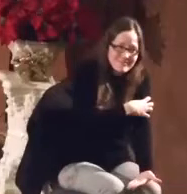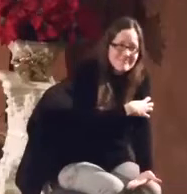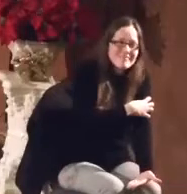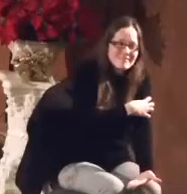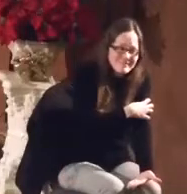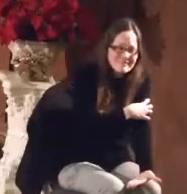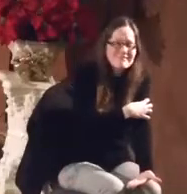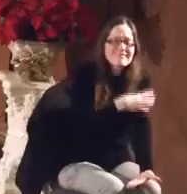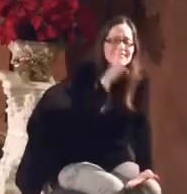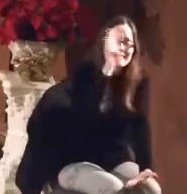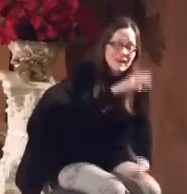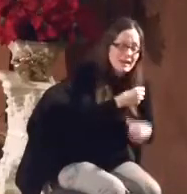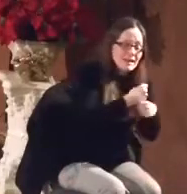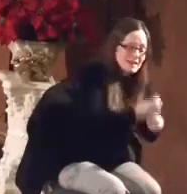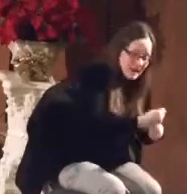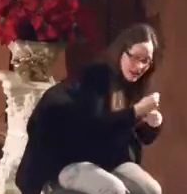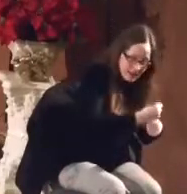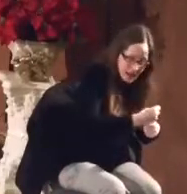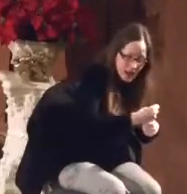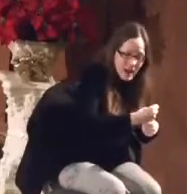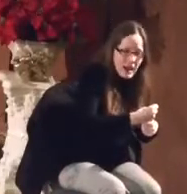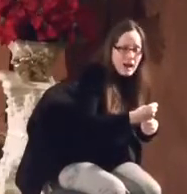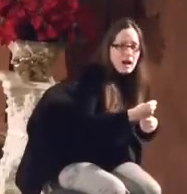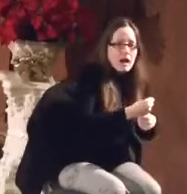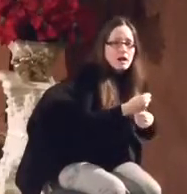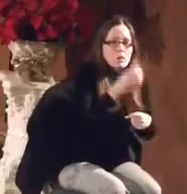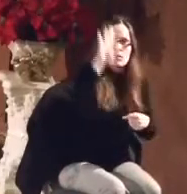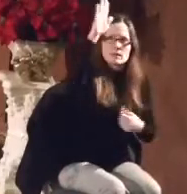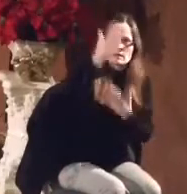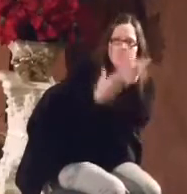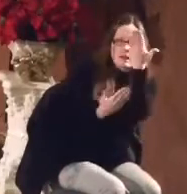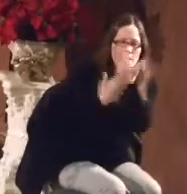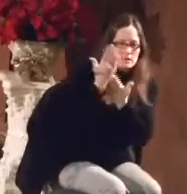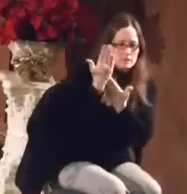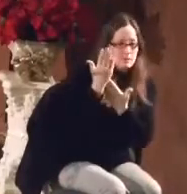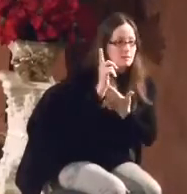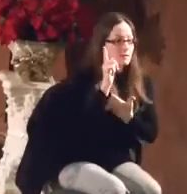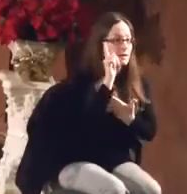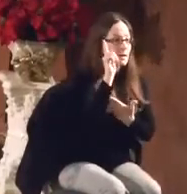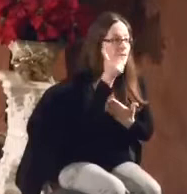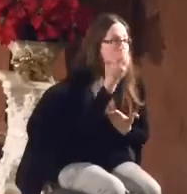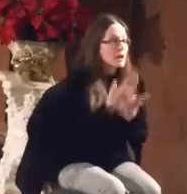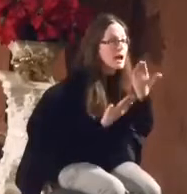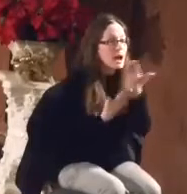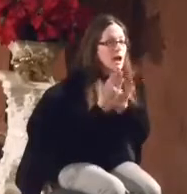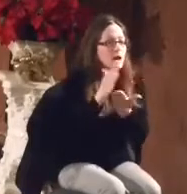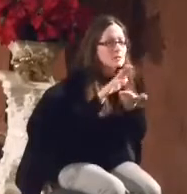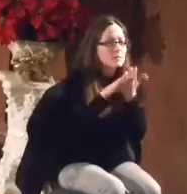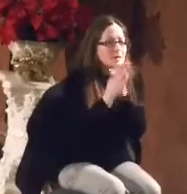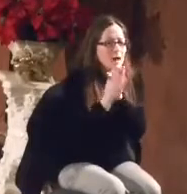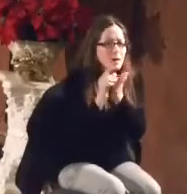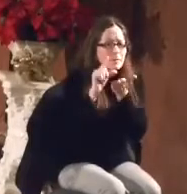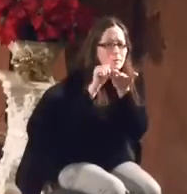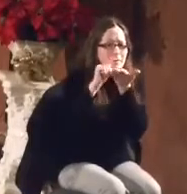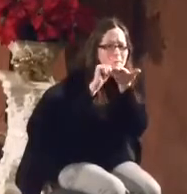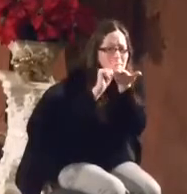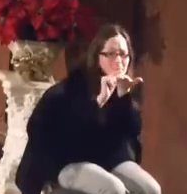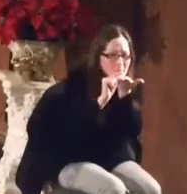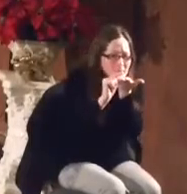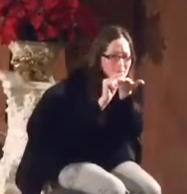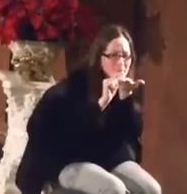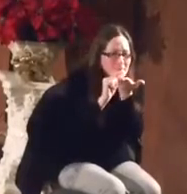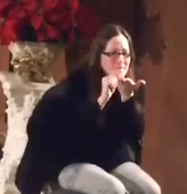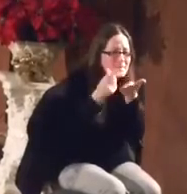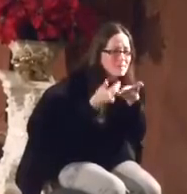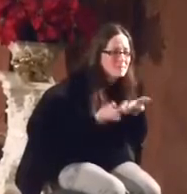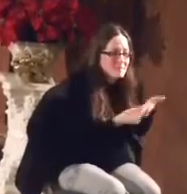together, those hands became the hands of a little child. The psalmist wrote, "When